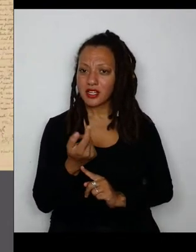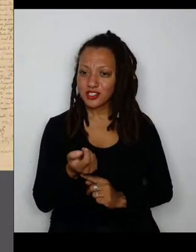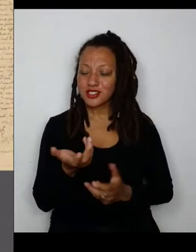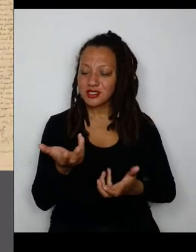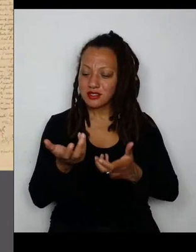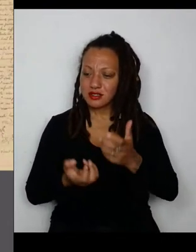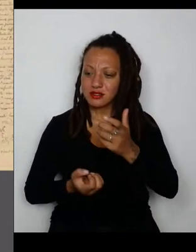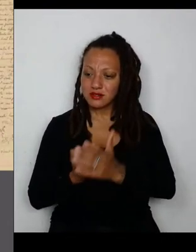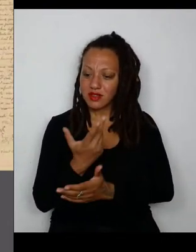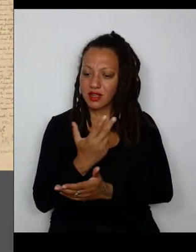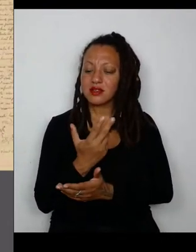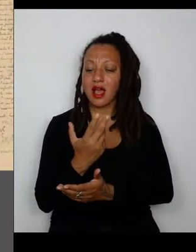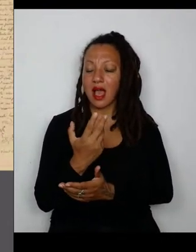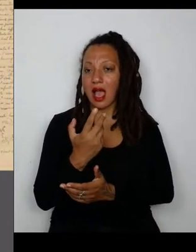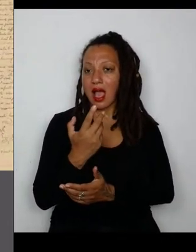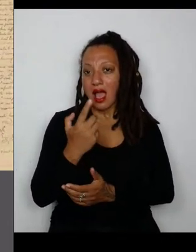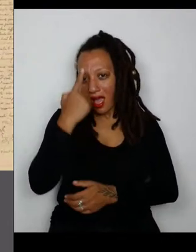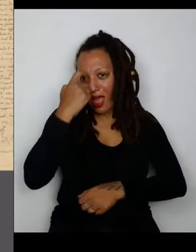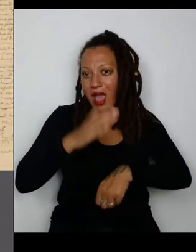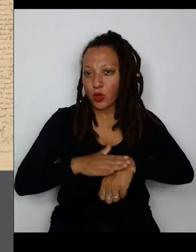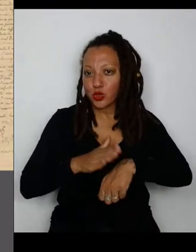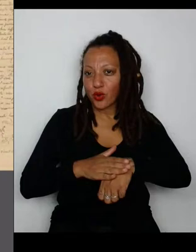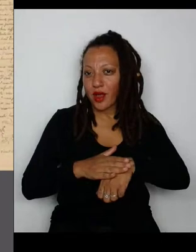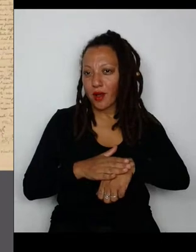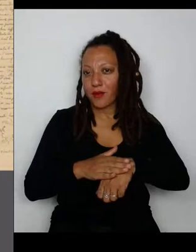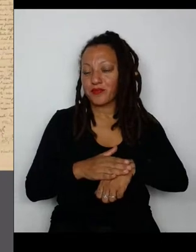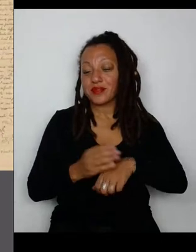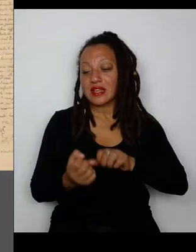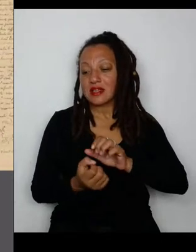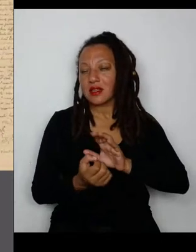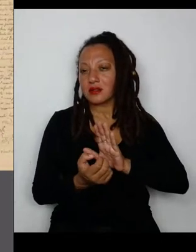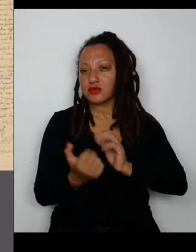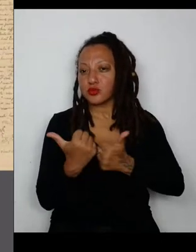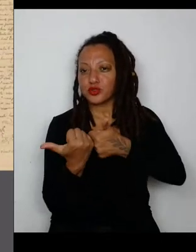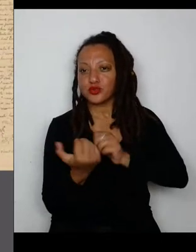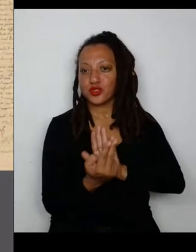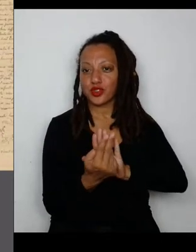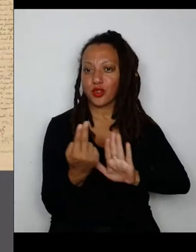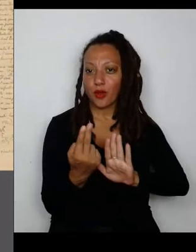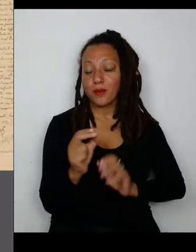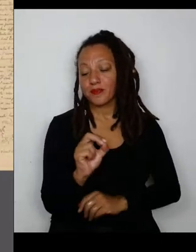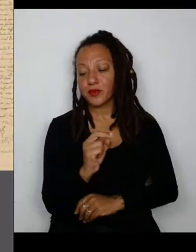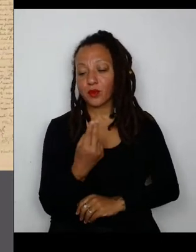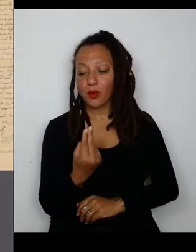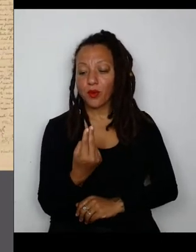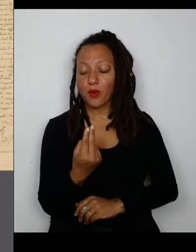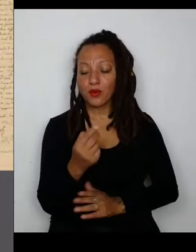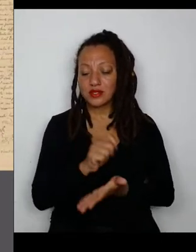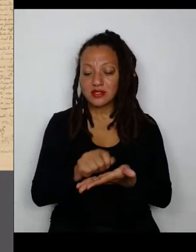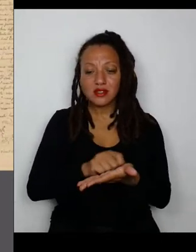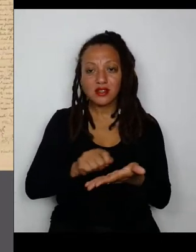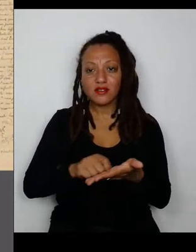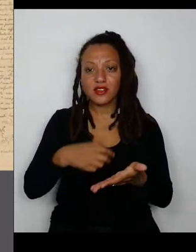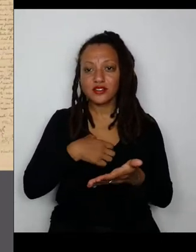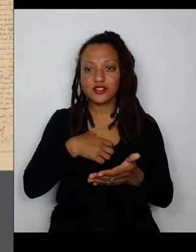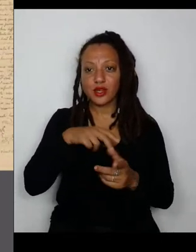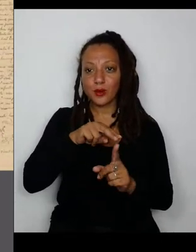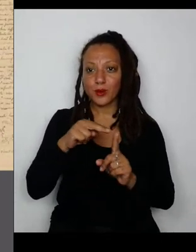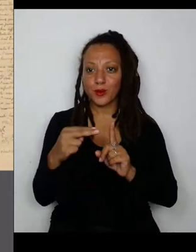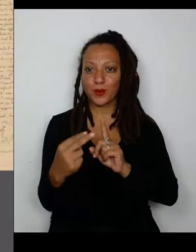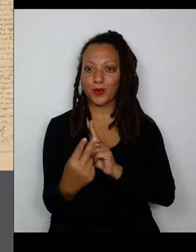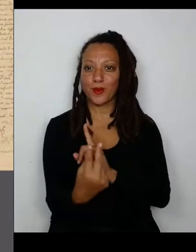write under different guises in the best known instance of his use of pseudonyms he circulated in